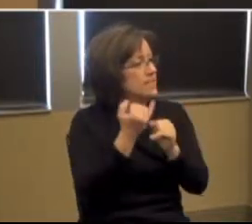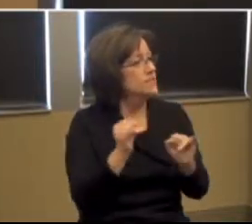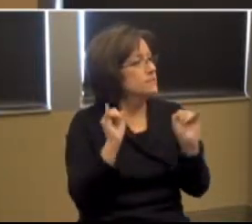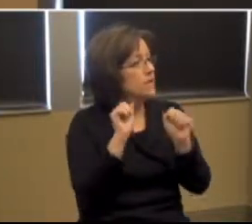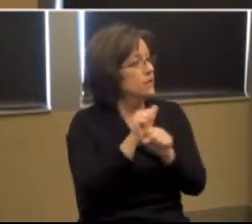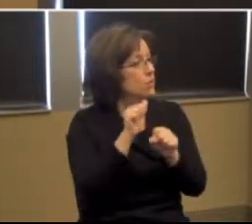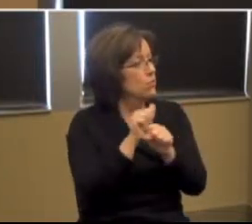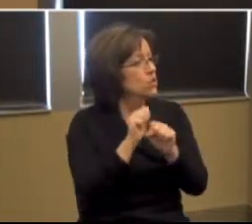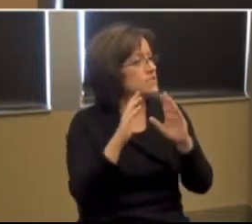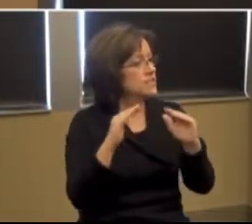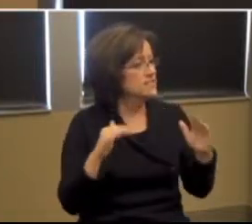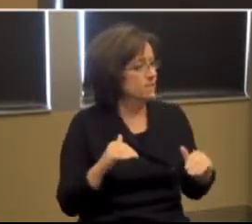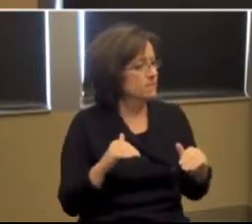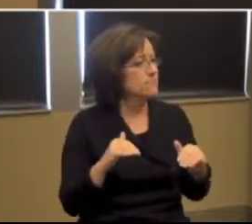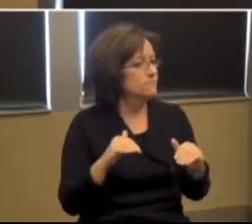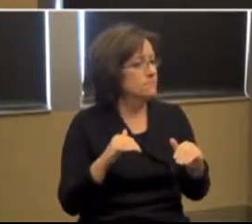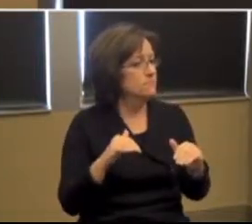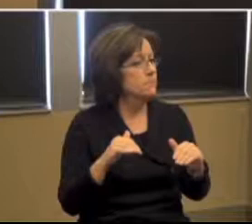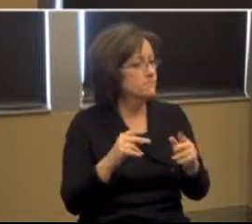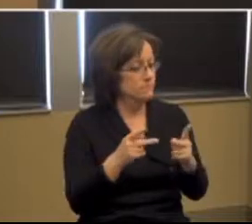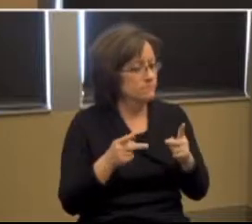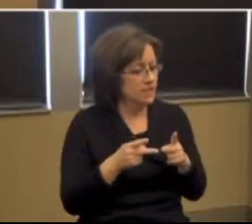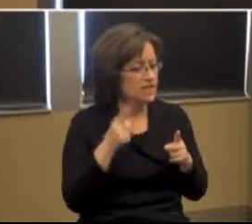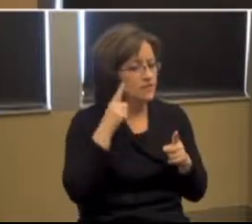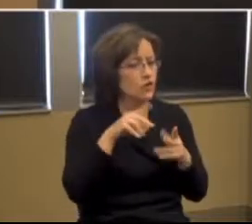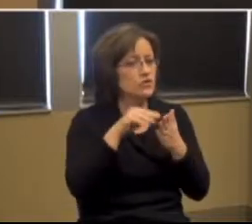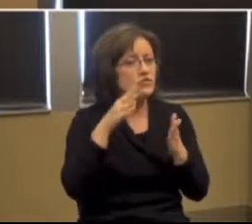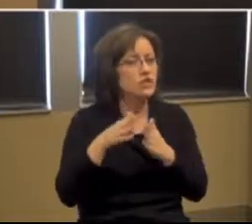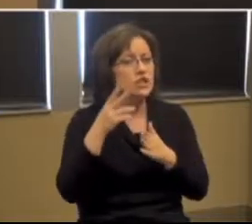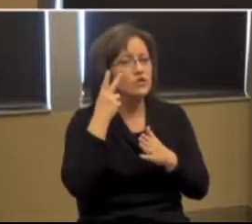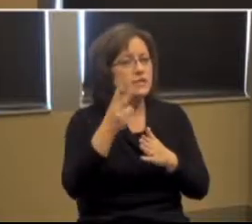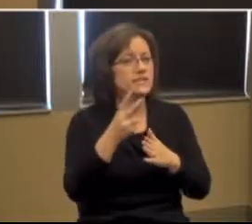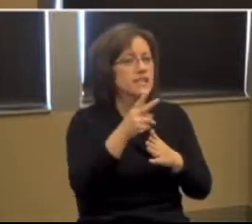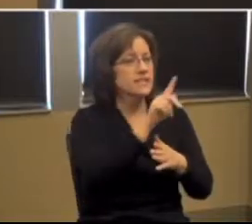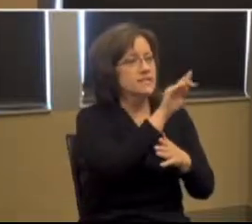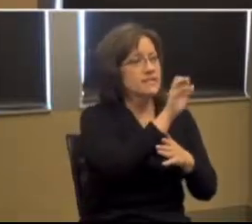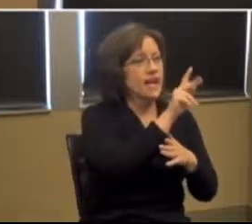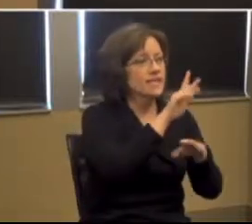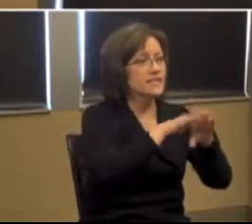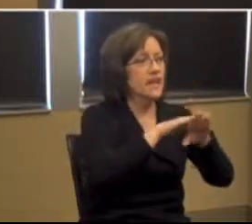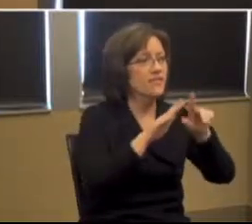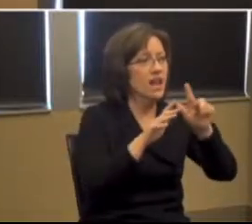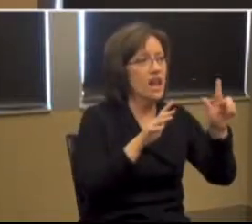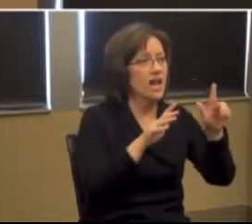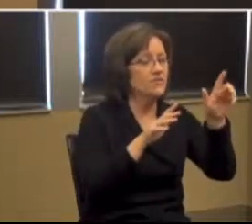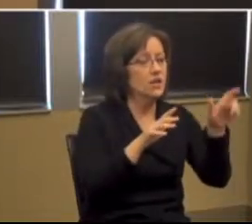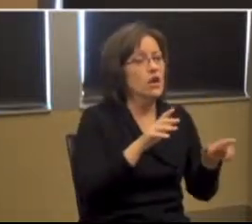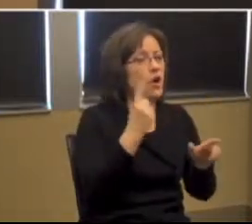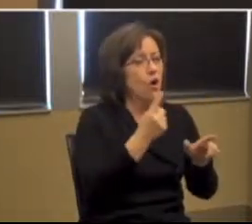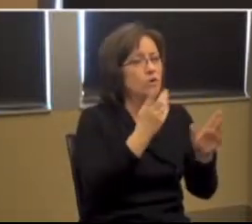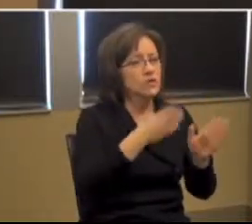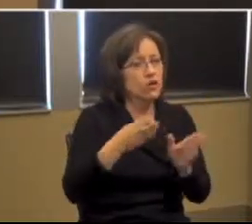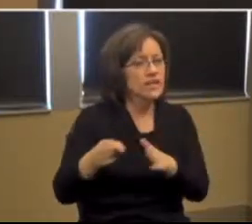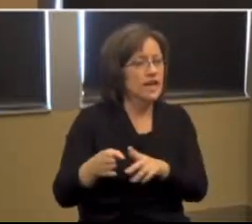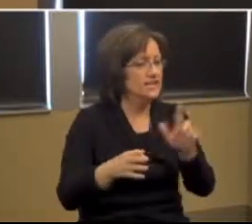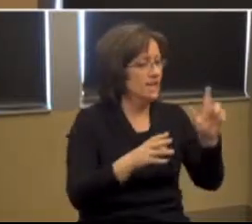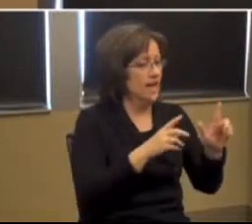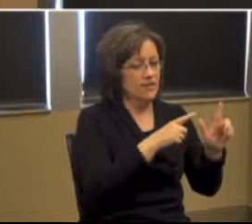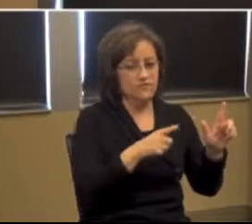work system stations for students. Again, you'll see the task on the left We always organize left to